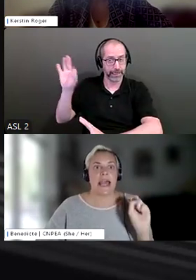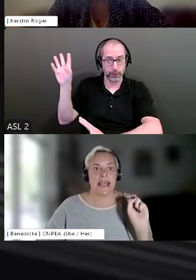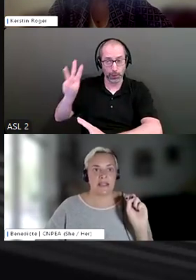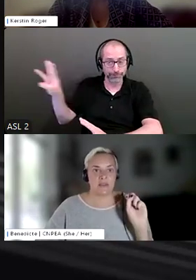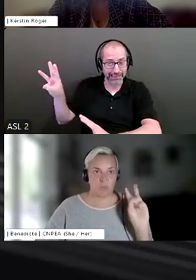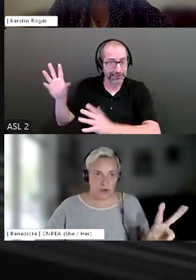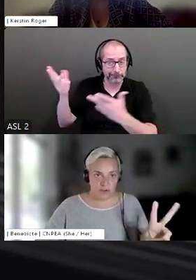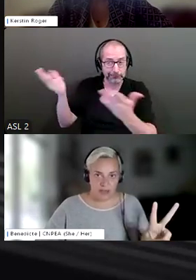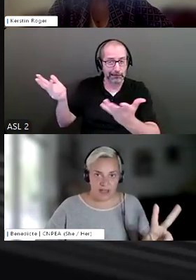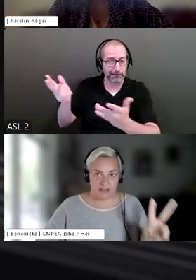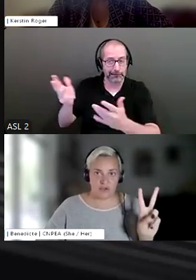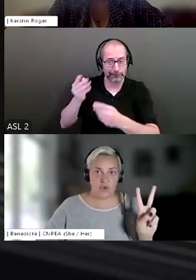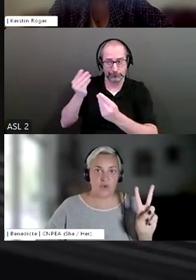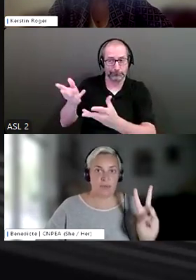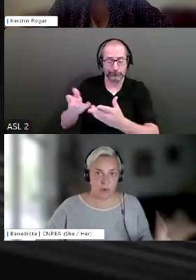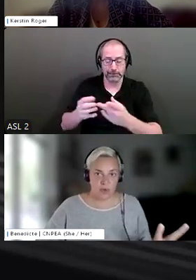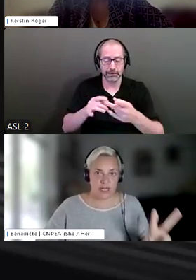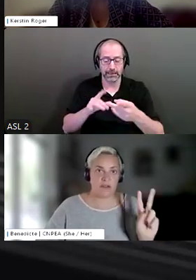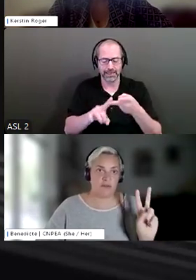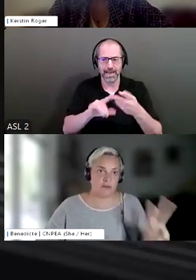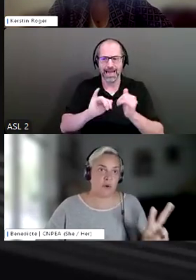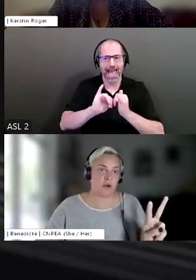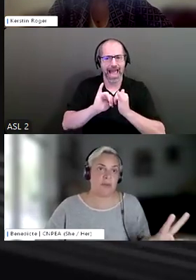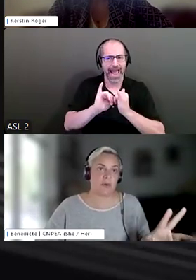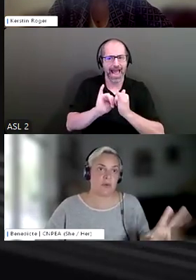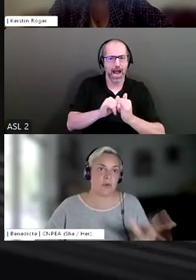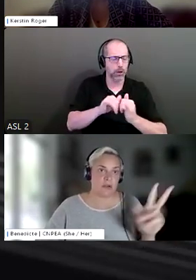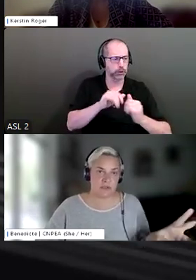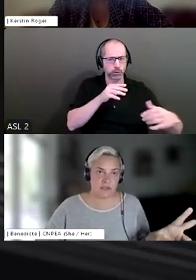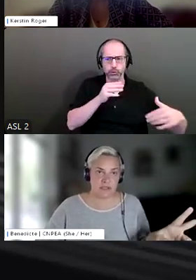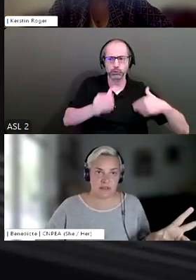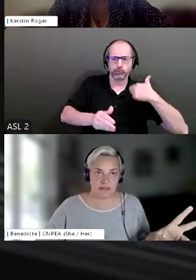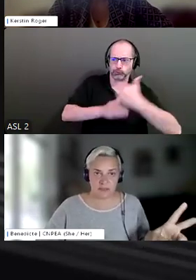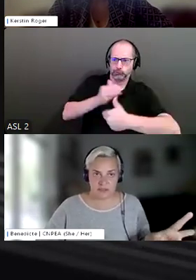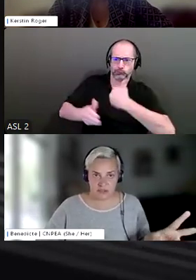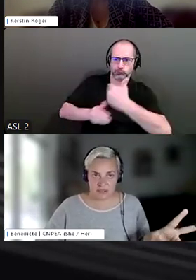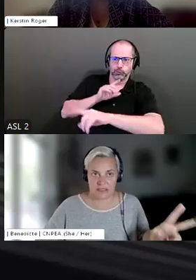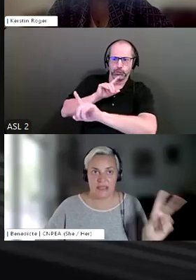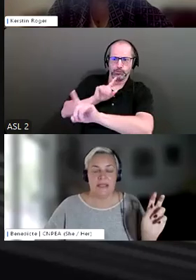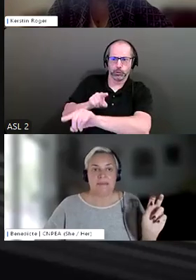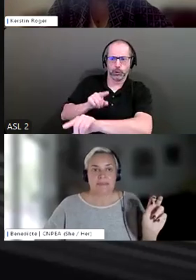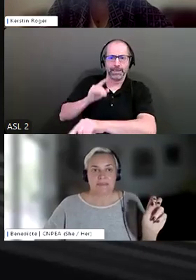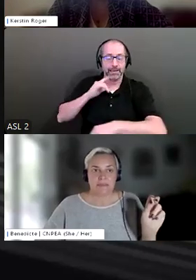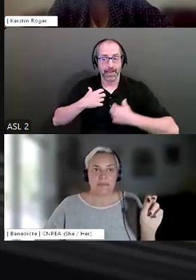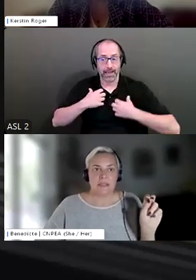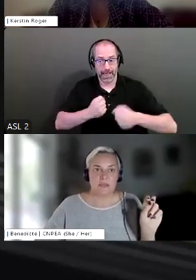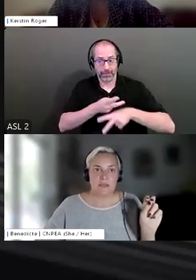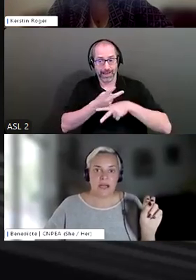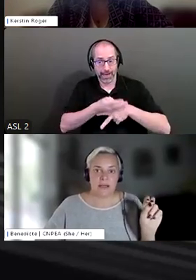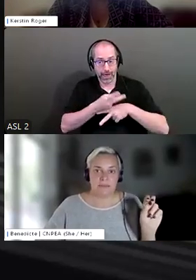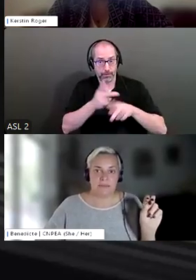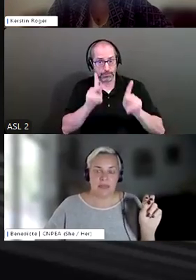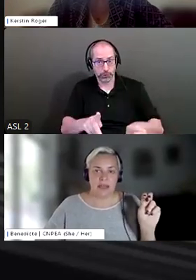colleagues, and what are the paths to reporting for people who are especially in healthcare positions.